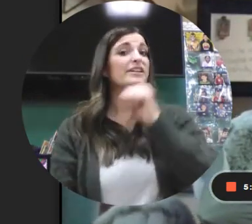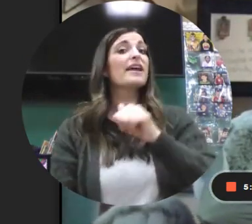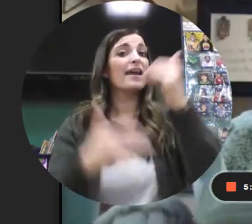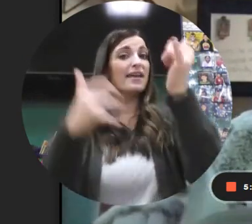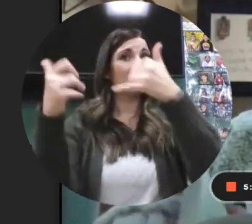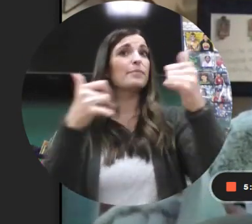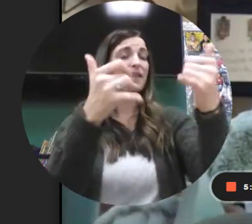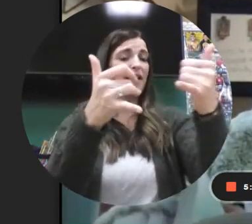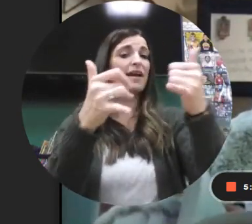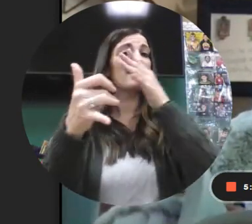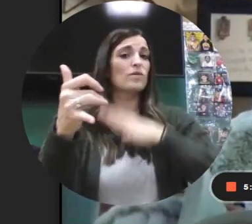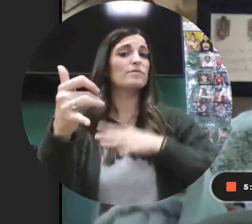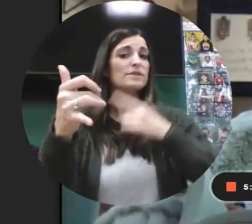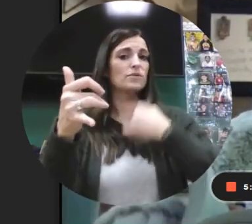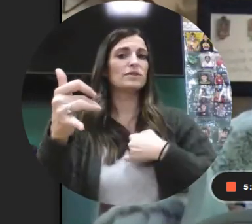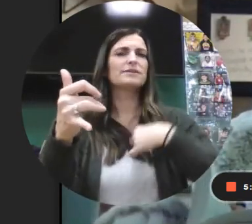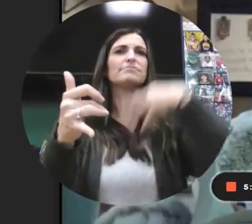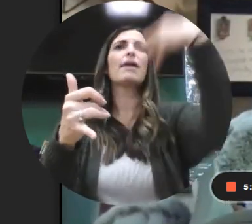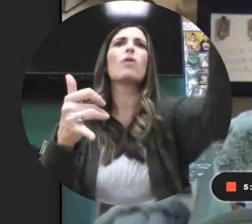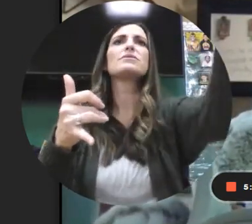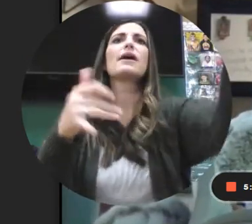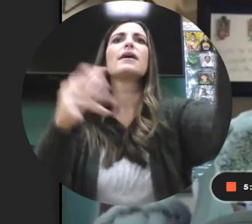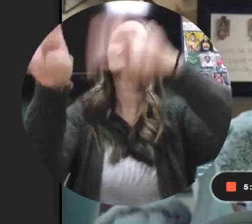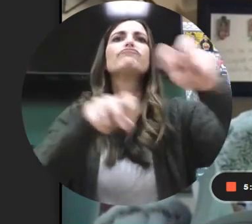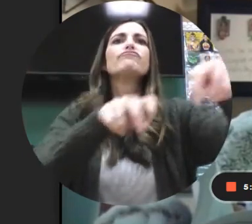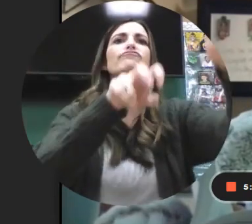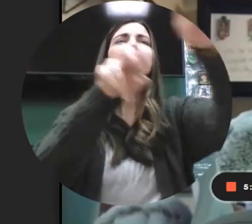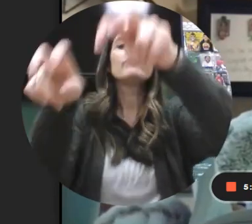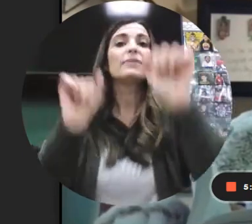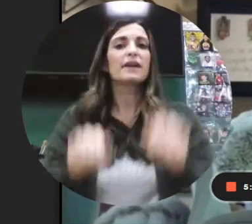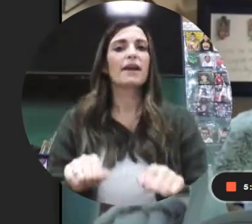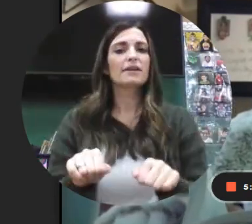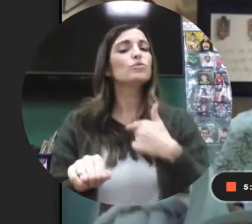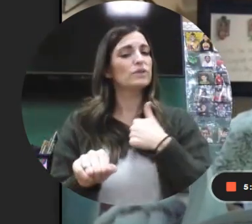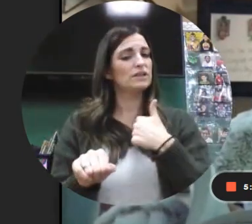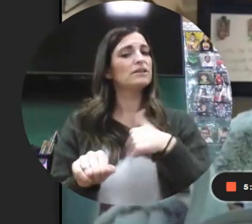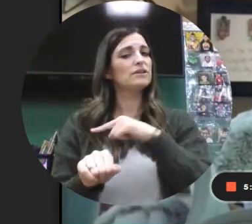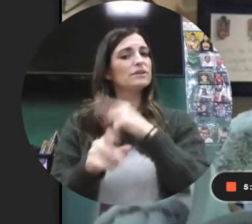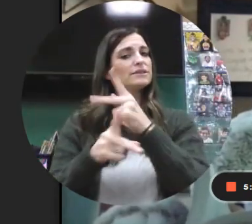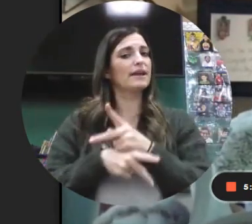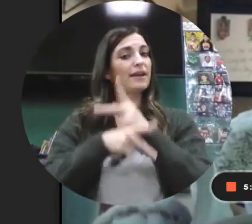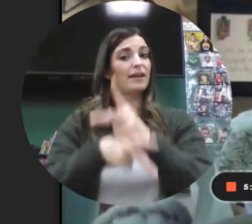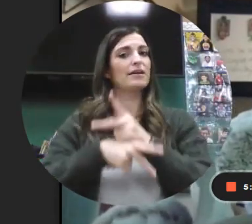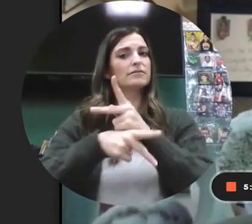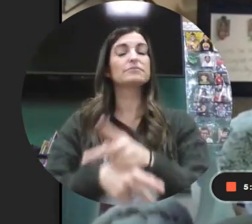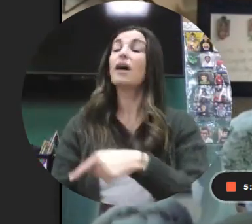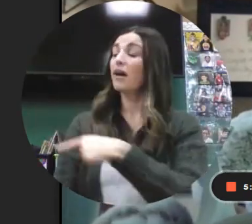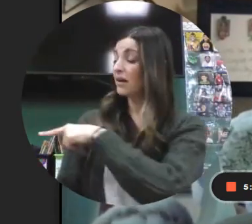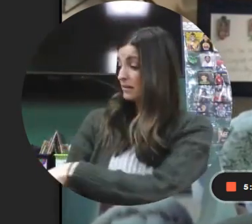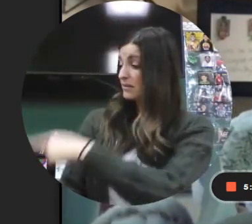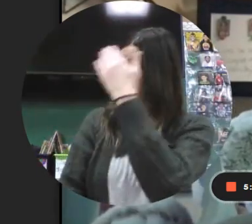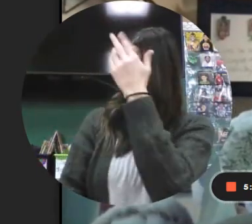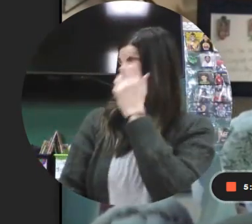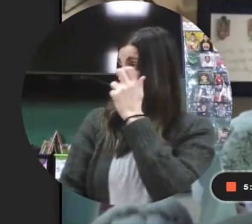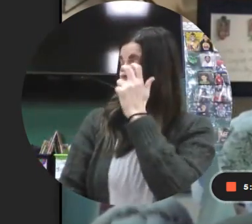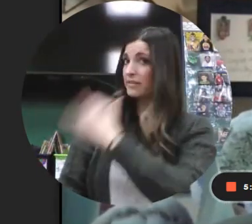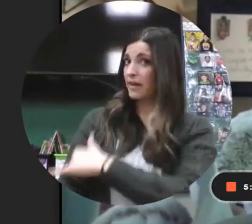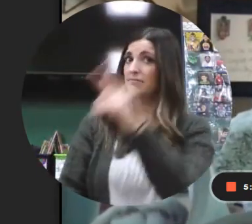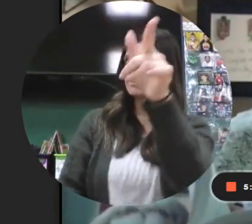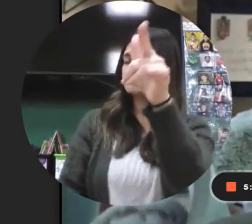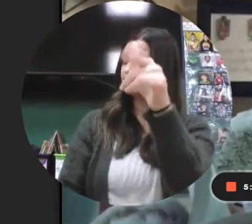heard the woman say. We'll take good care of him, I promise. Hear that, Emma? Dad said. He'll get